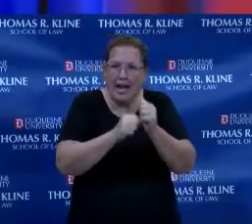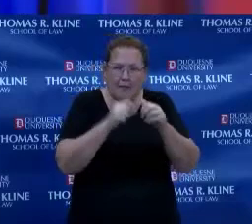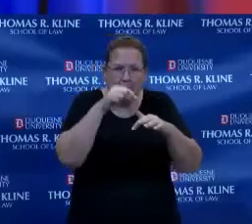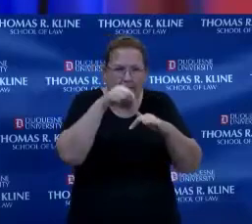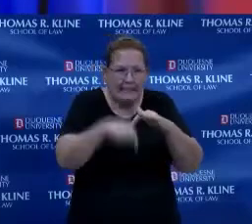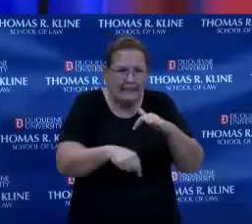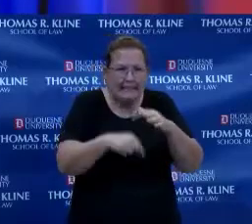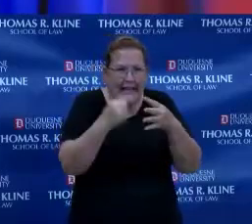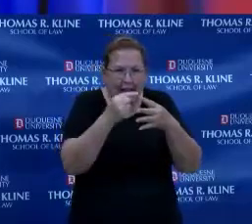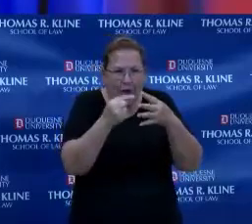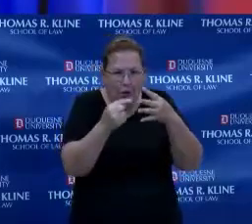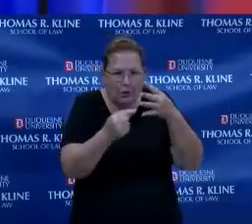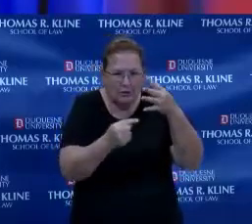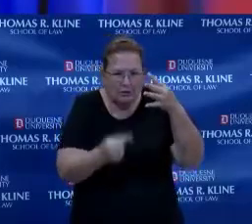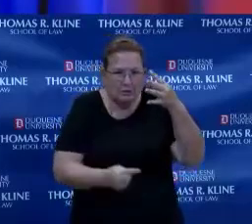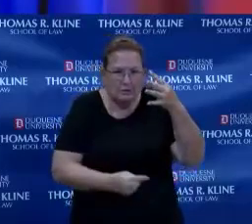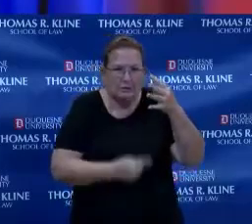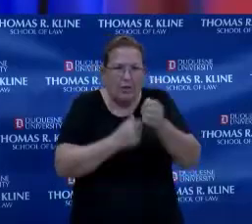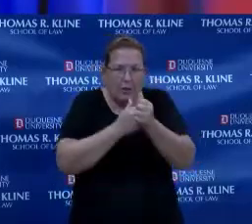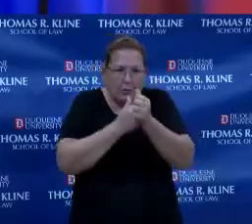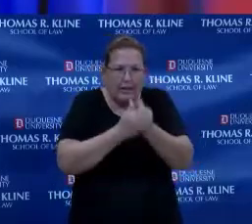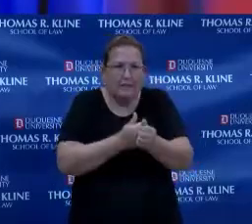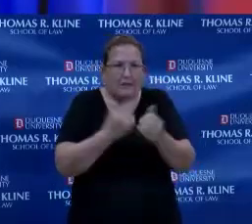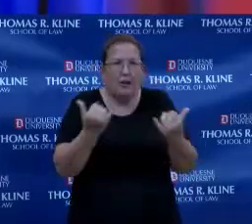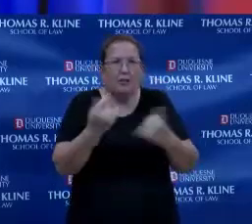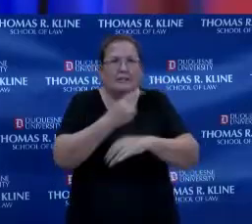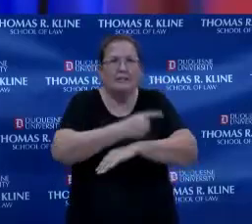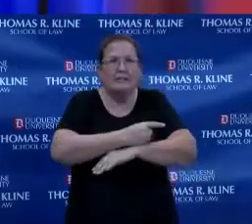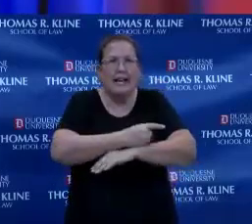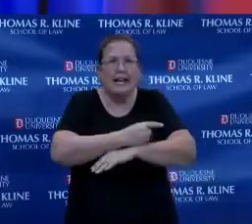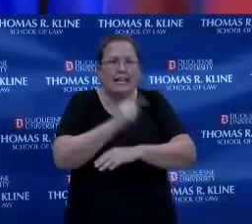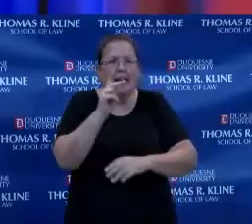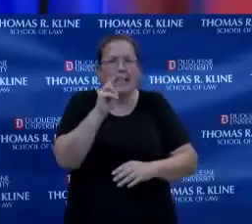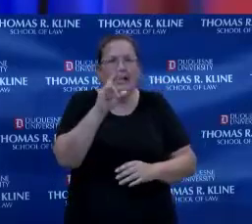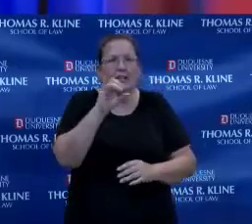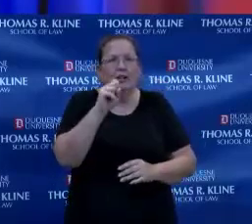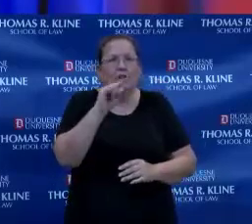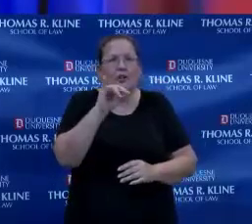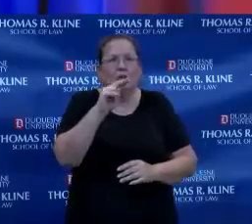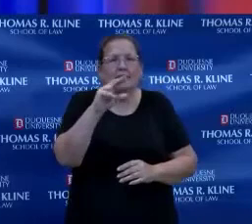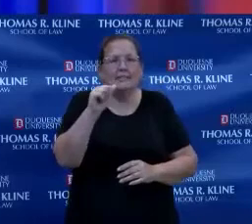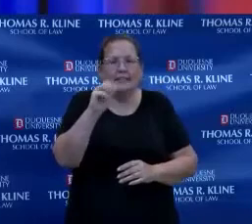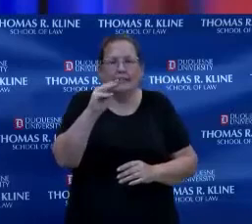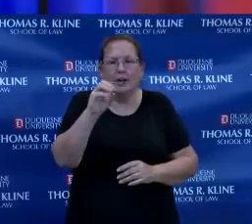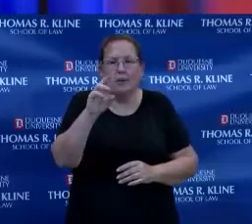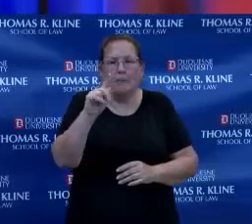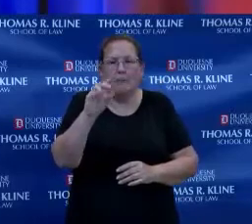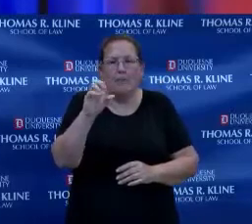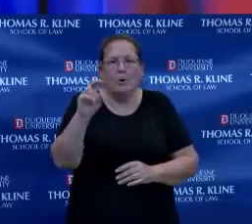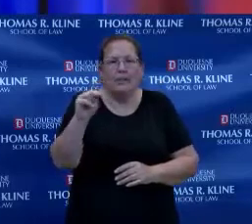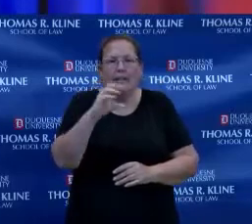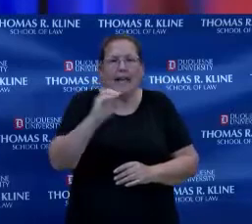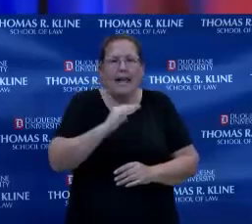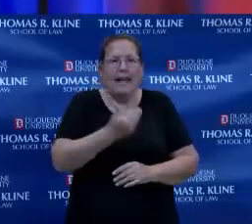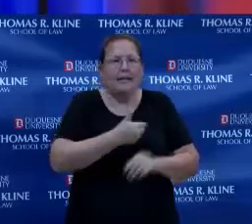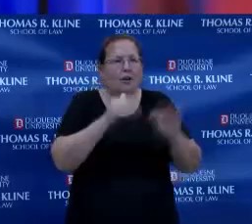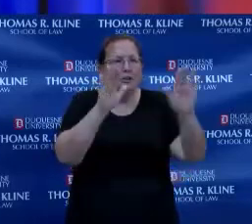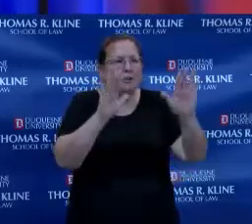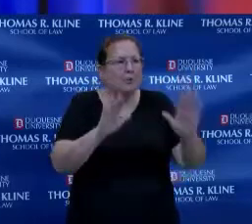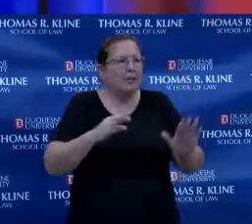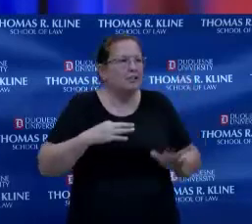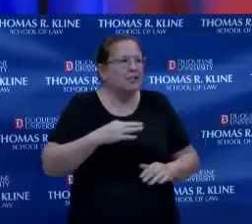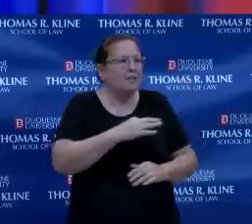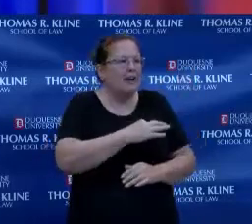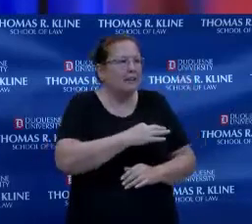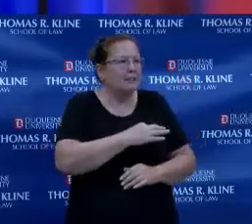ceremony in a coordination with Assistant Vice President Christina Morton. And thank you to our tremendous faculty who have been with you